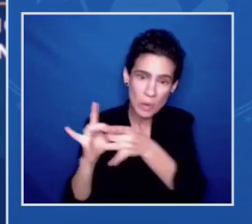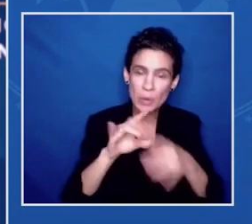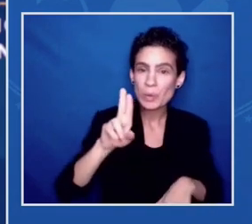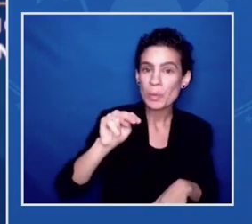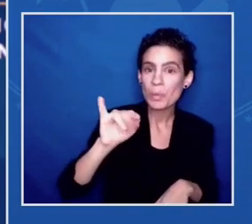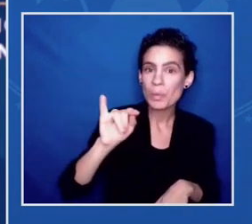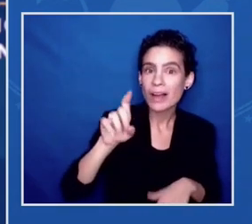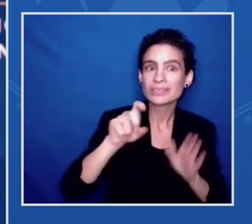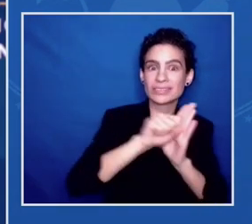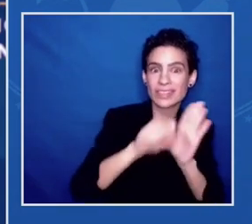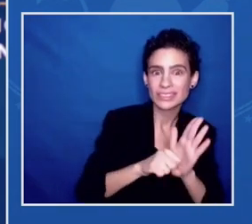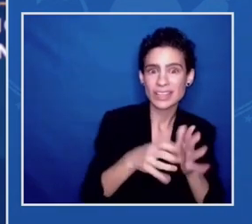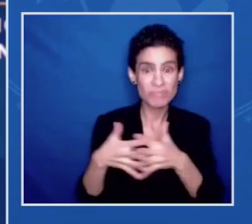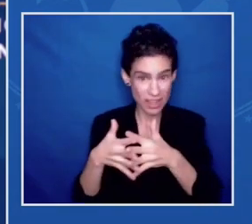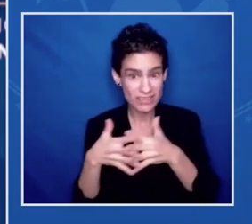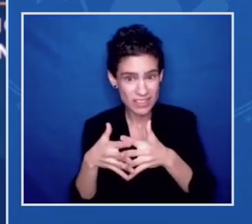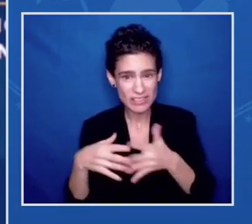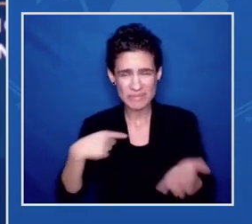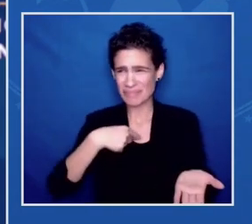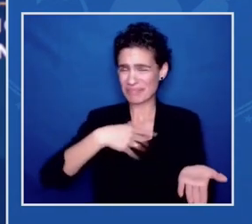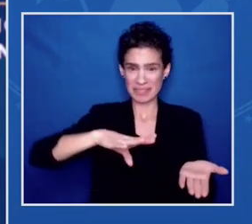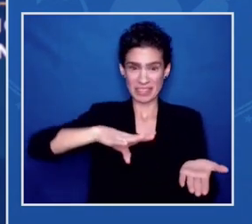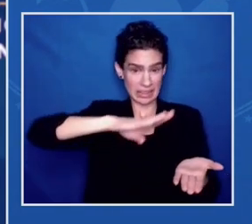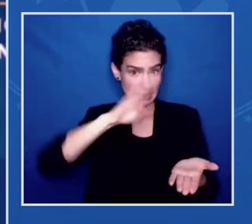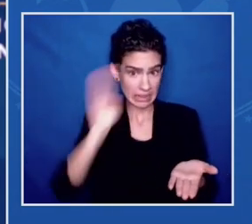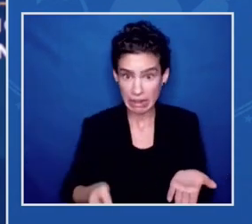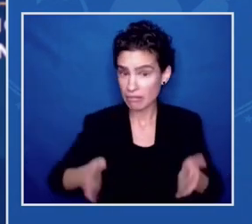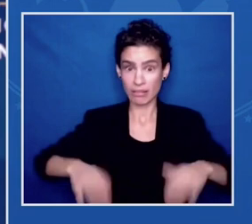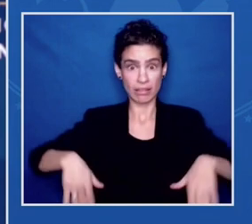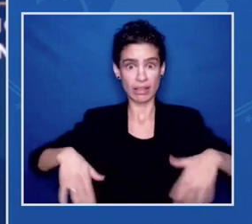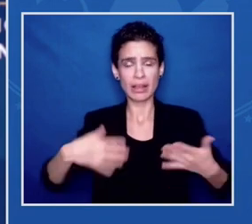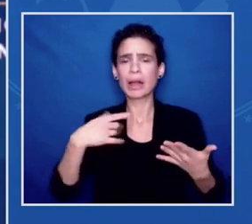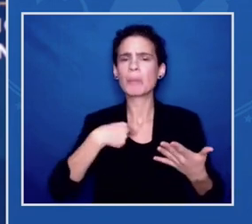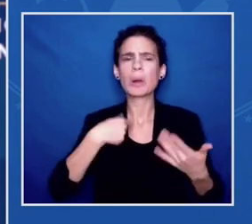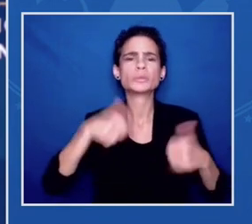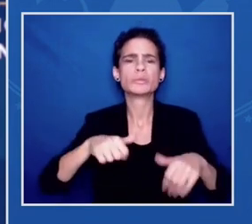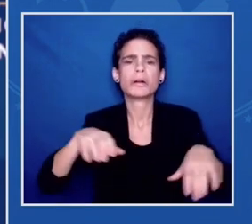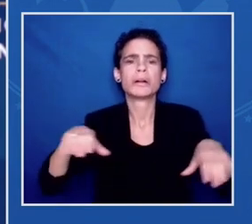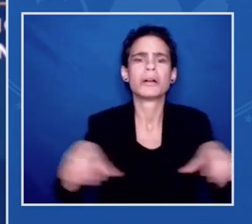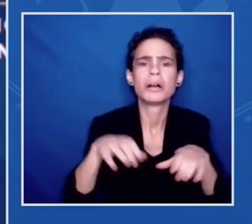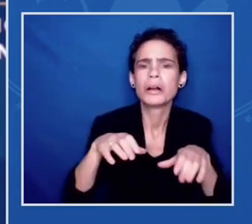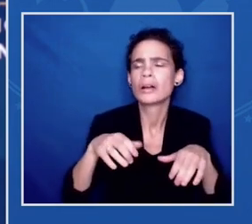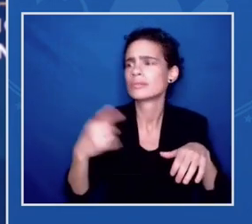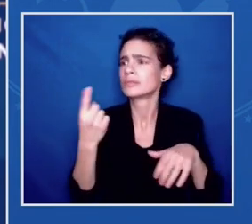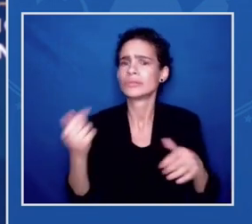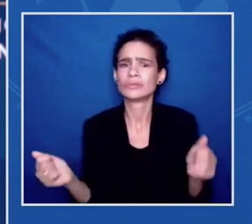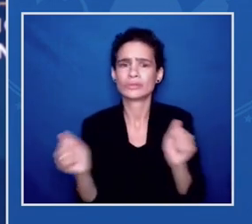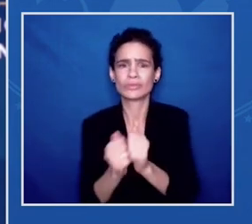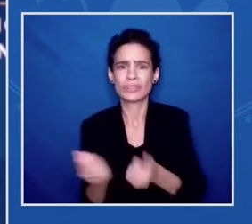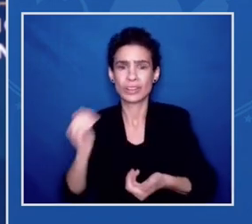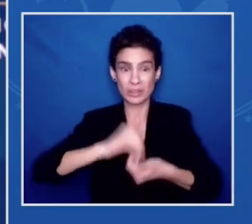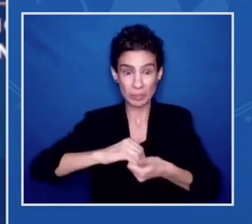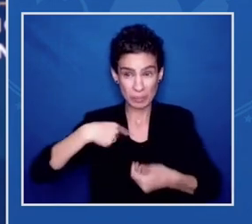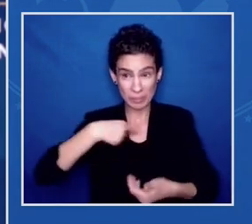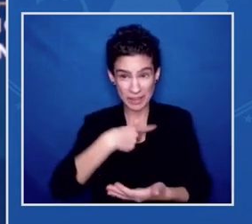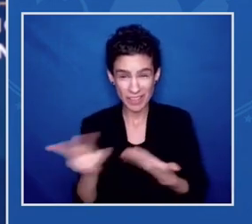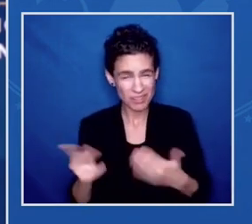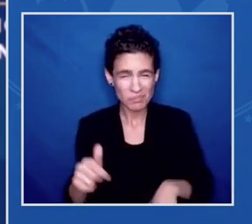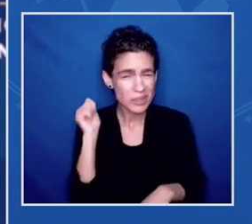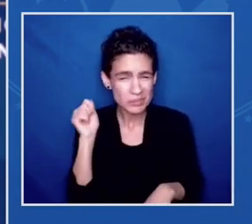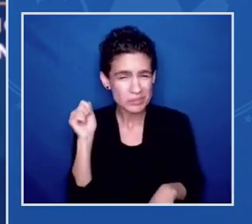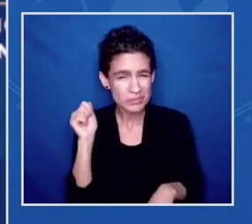America. There's never, ever, ever, ever, ever been a thing we've tried to do that we've done it together. We've not